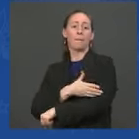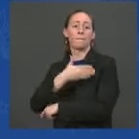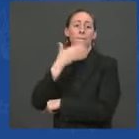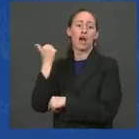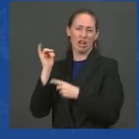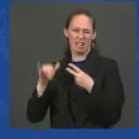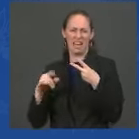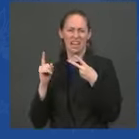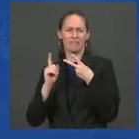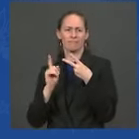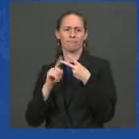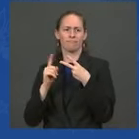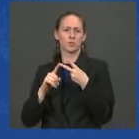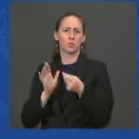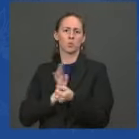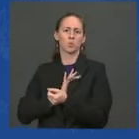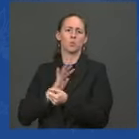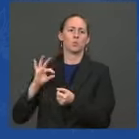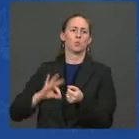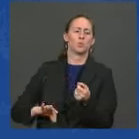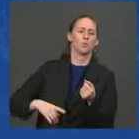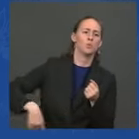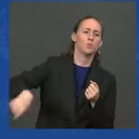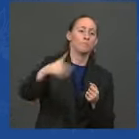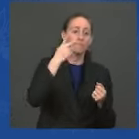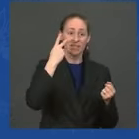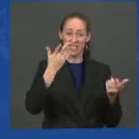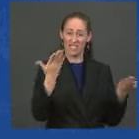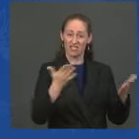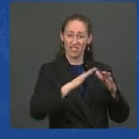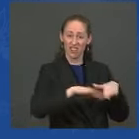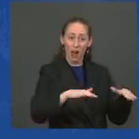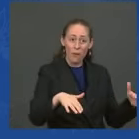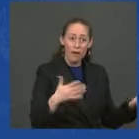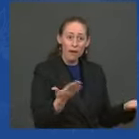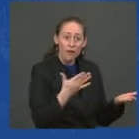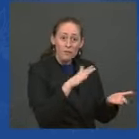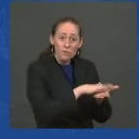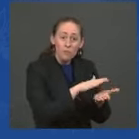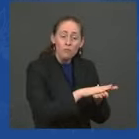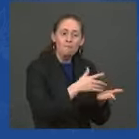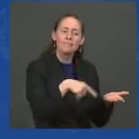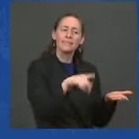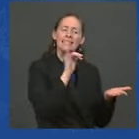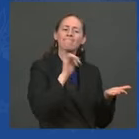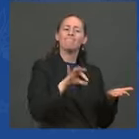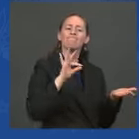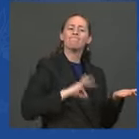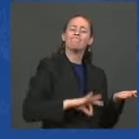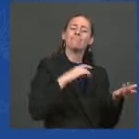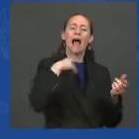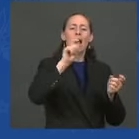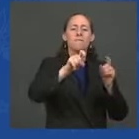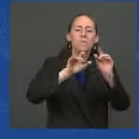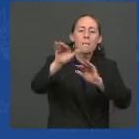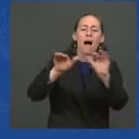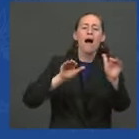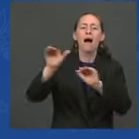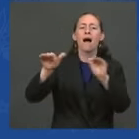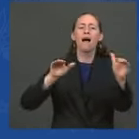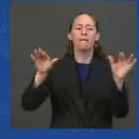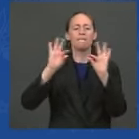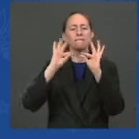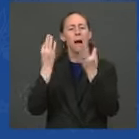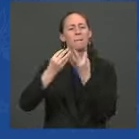and educators here at this center is a perfect reminder of what our families need and our economy needs so badly to be